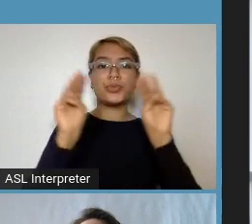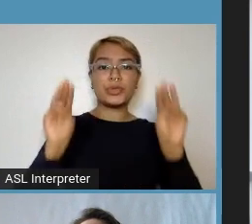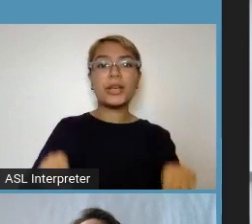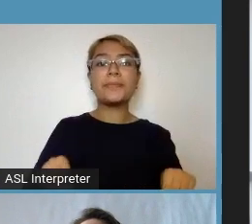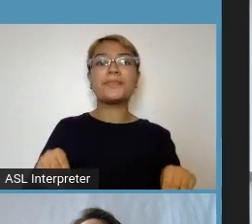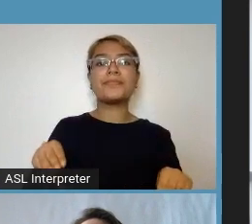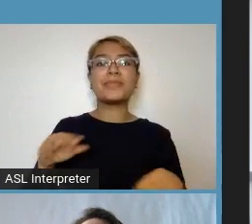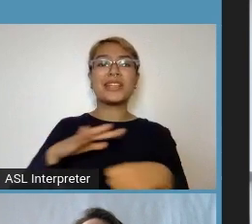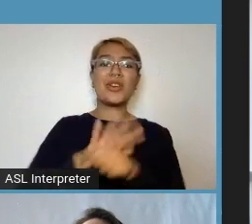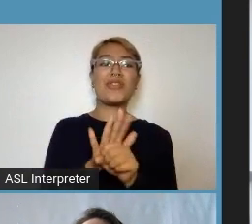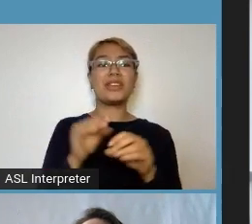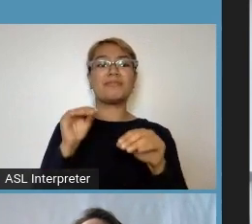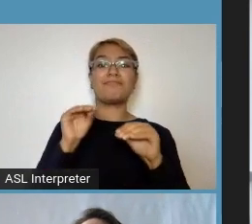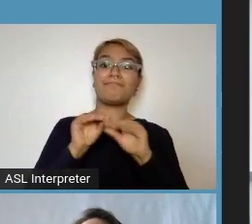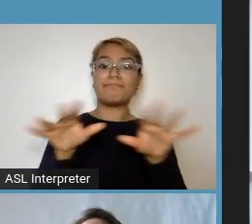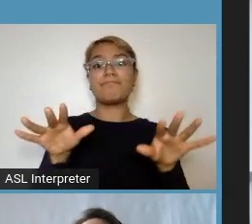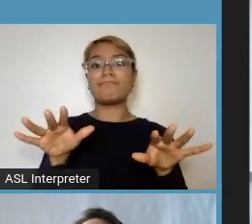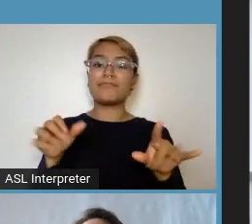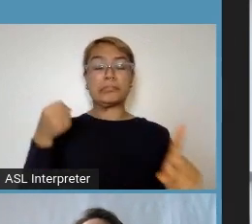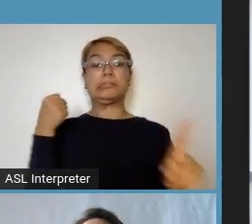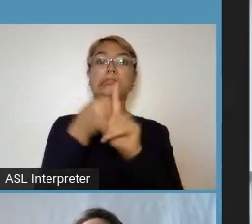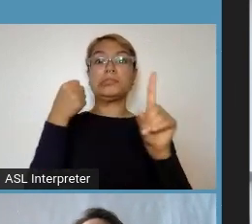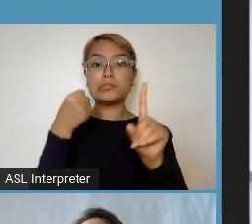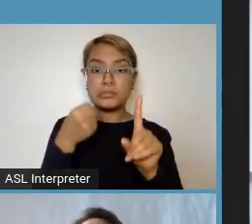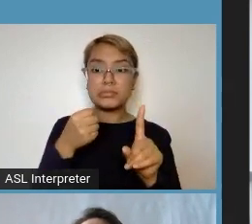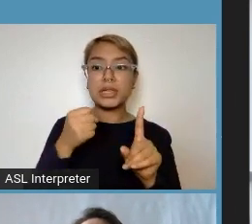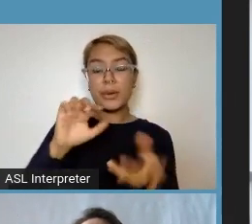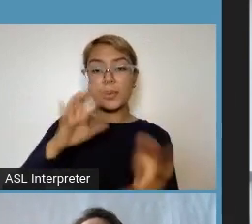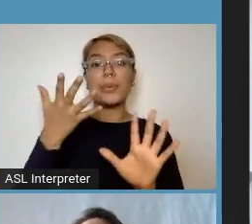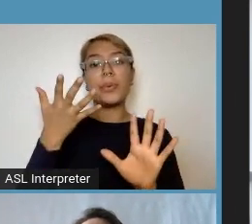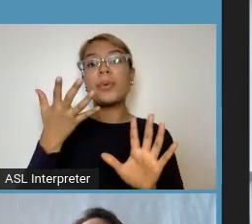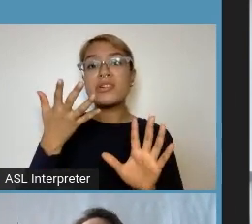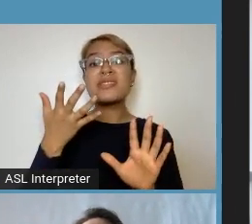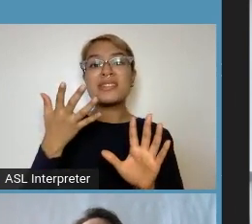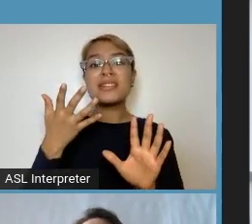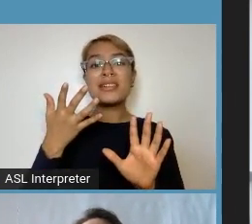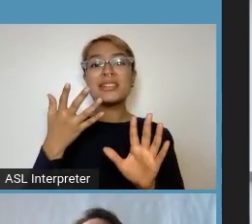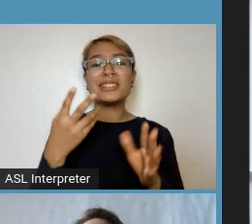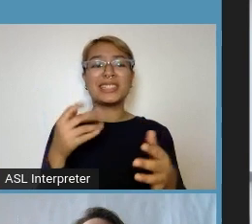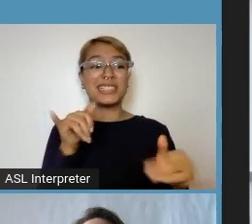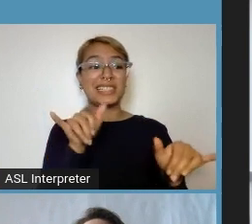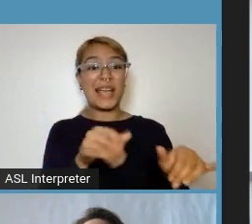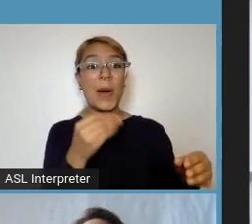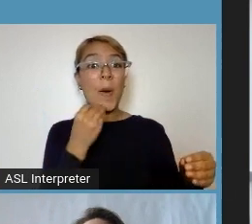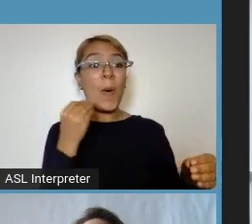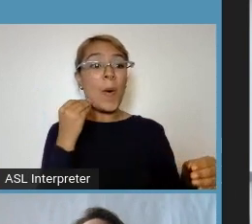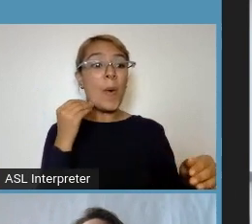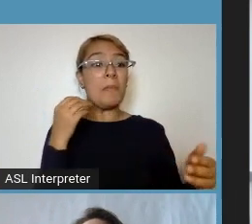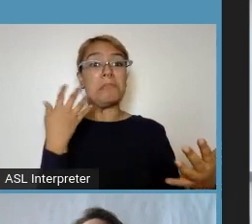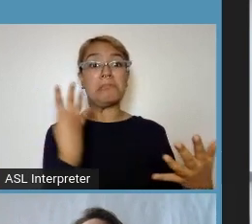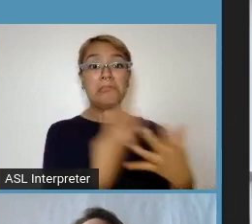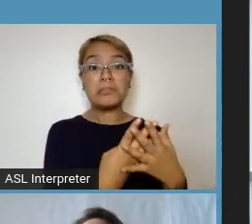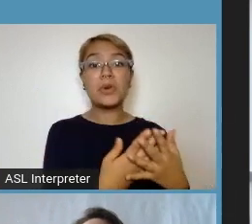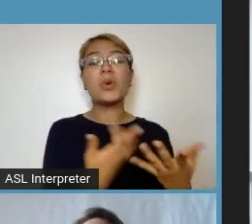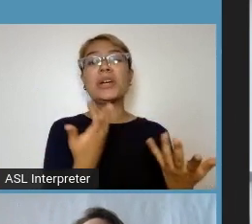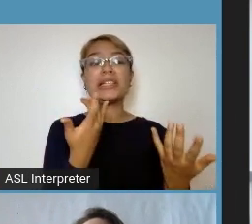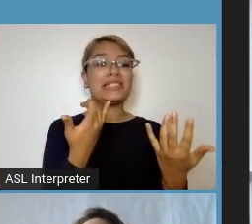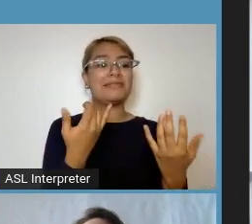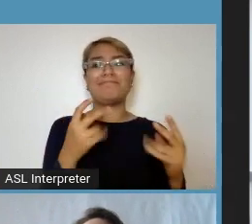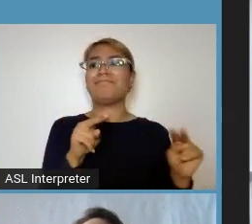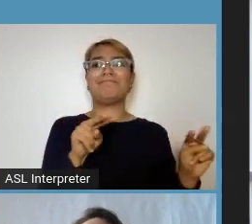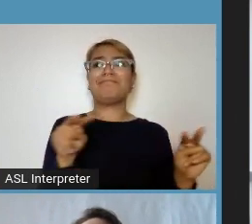our organization for a loop. I think for the first few weeks of lockdown, we met online and just sat looking stunned at each other.